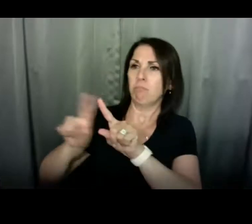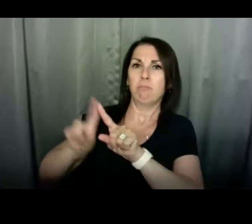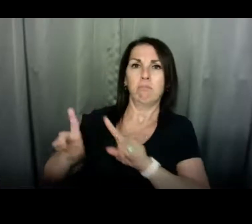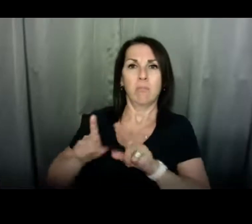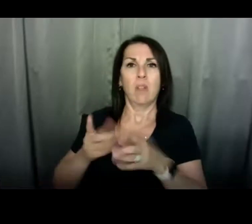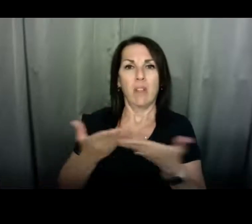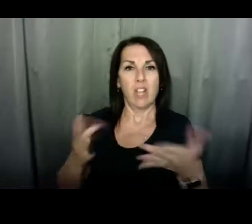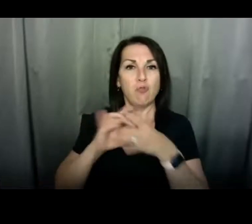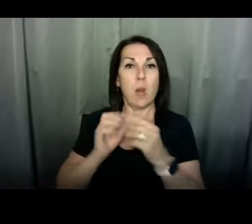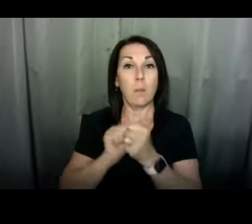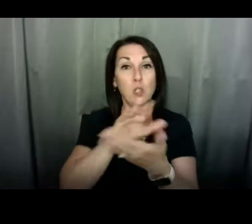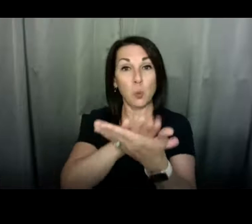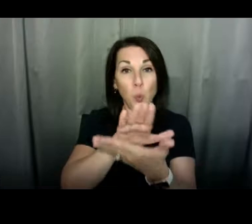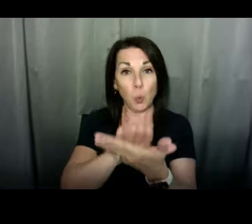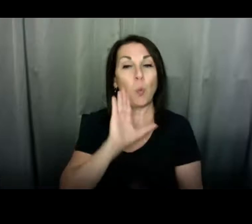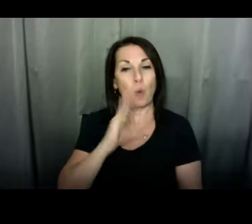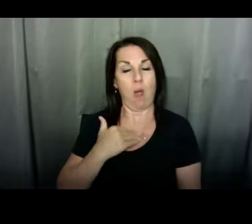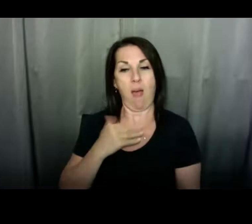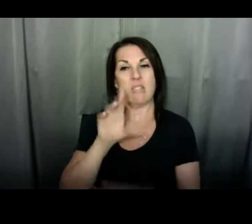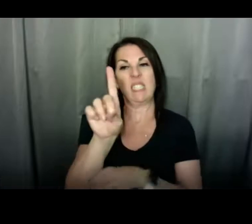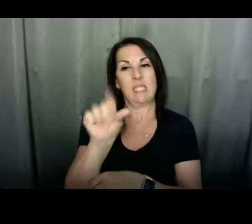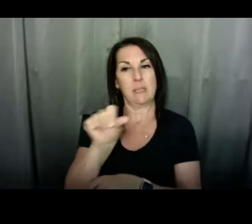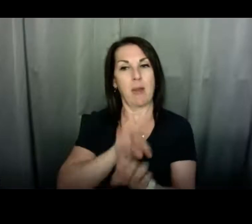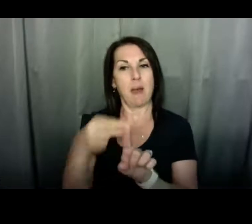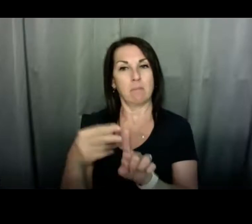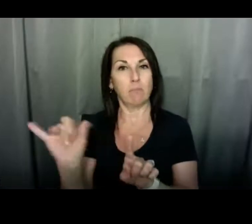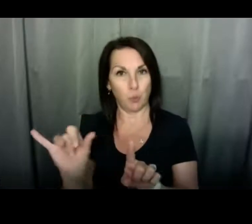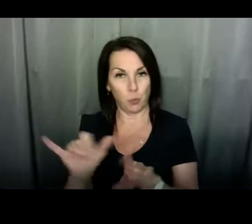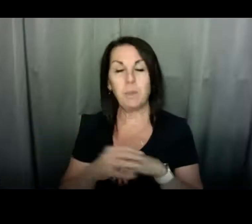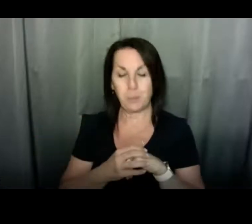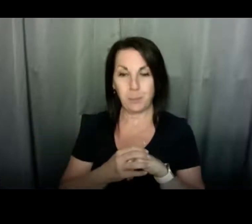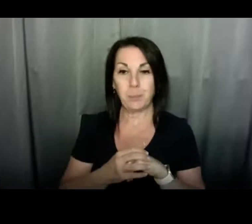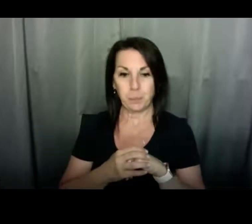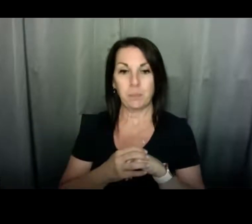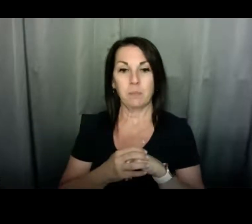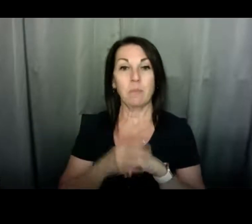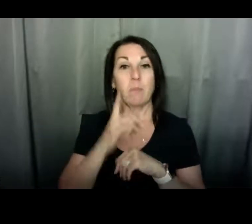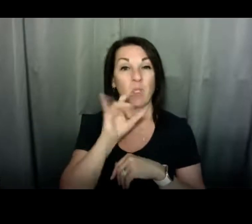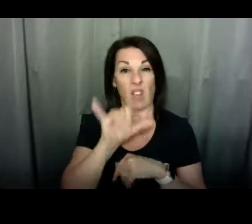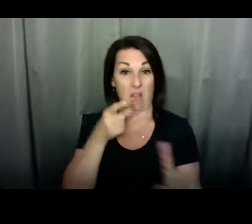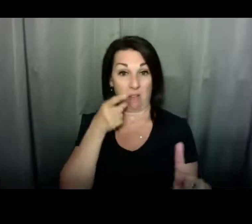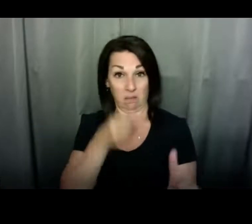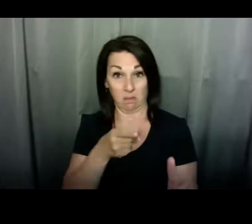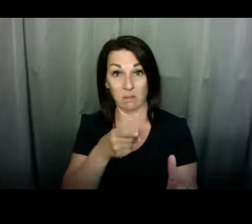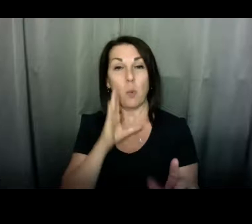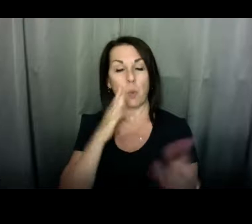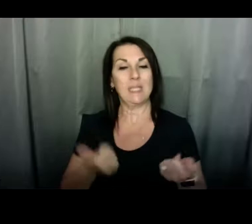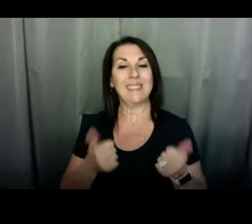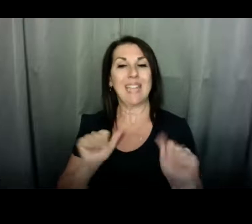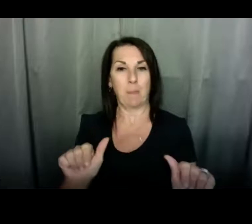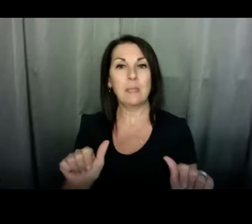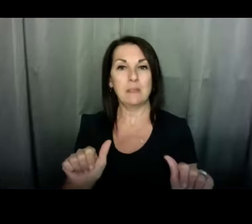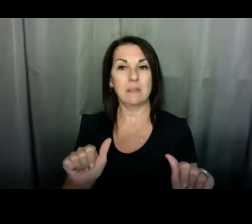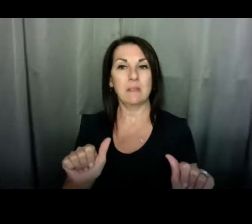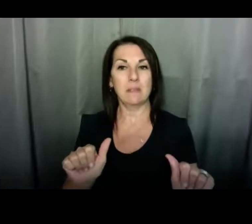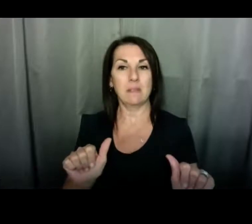schools do, there's usually a disability aspect to it. So in the K-12, that's what we're going to be attempting to do